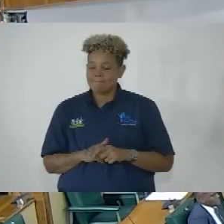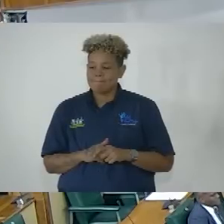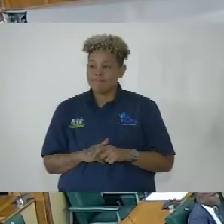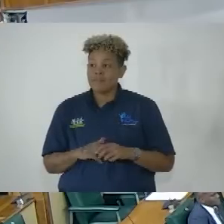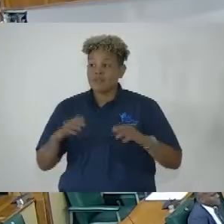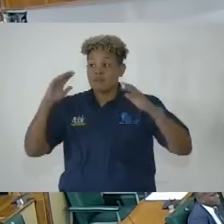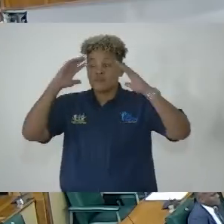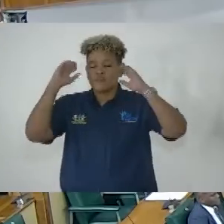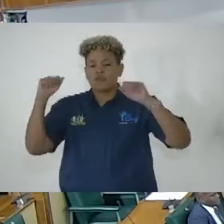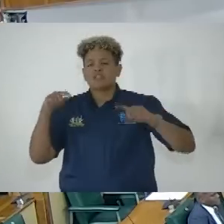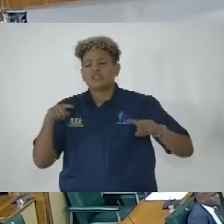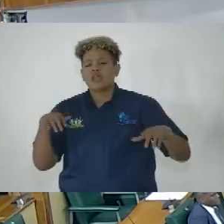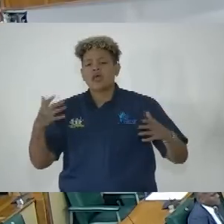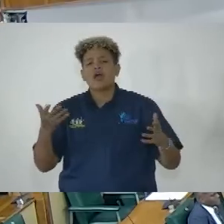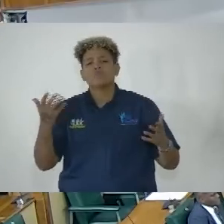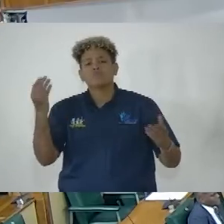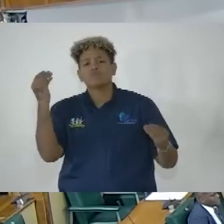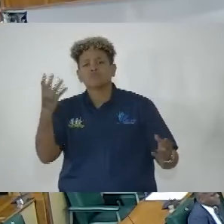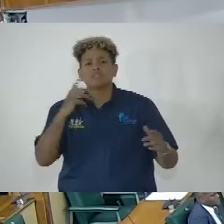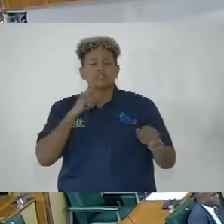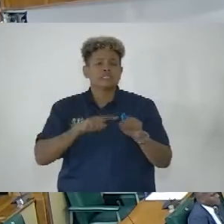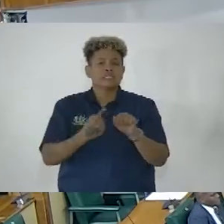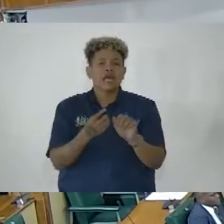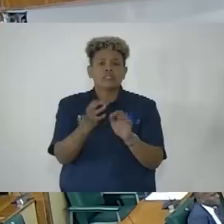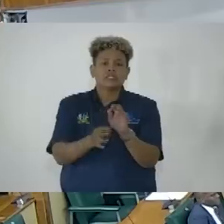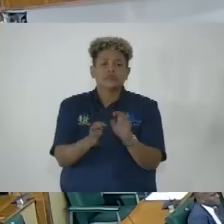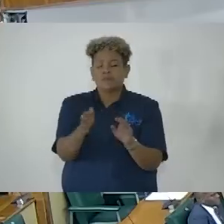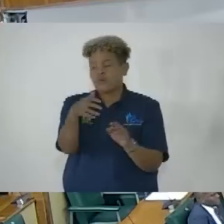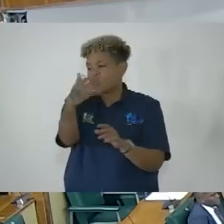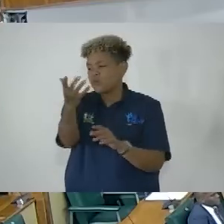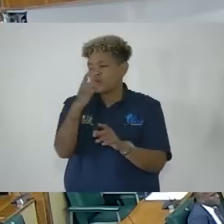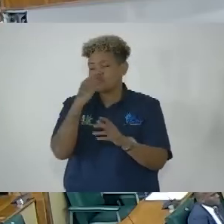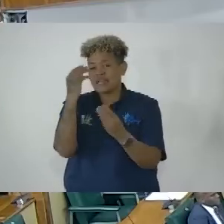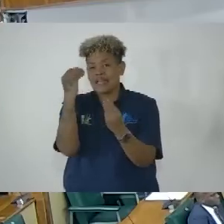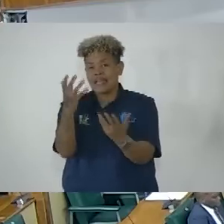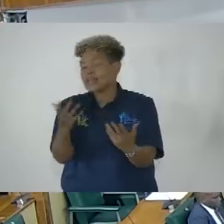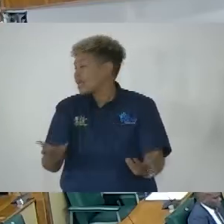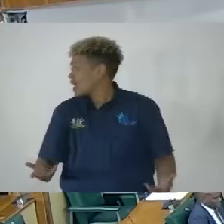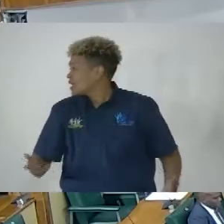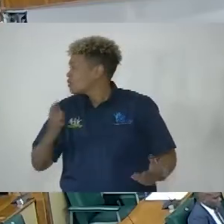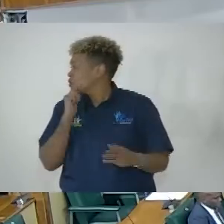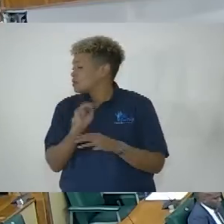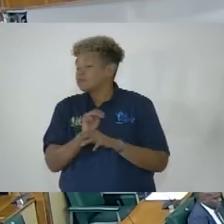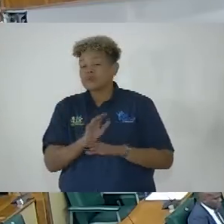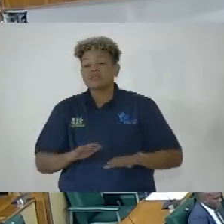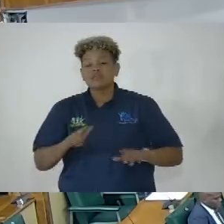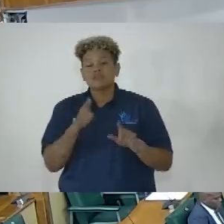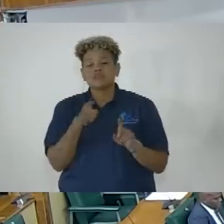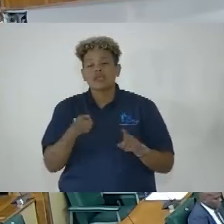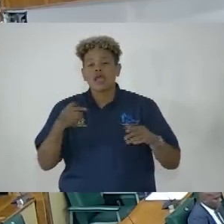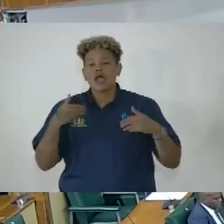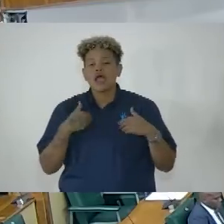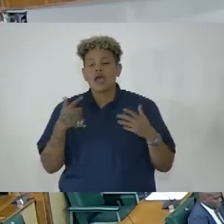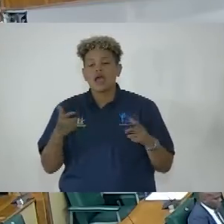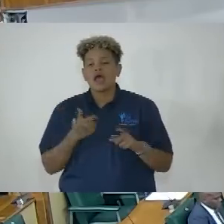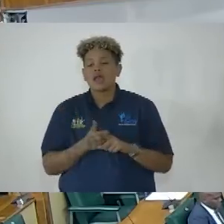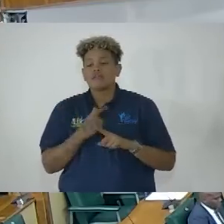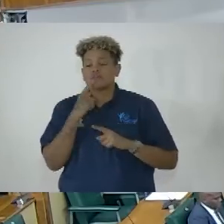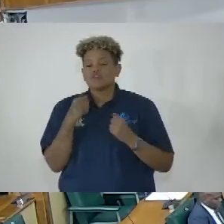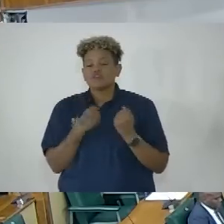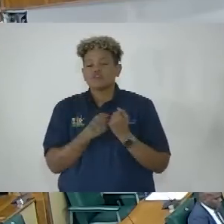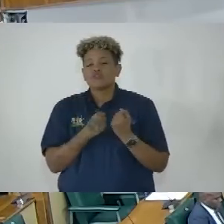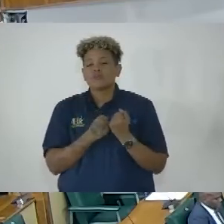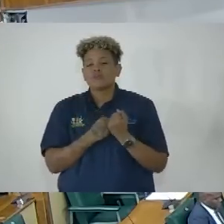Mr. President, let me just start off by indicating to the Minister that she has the support